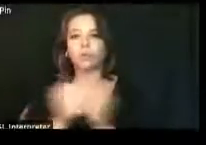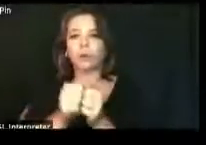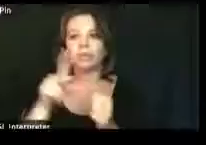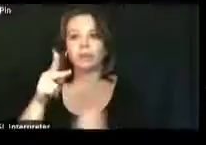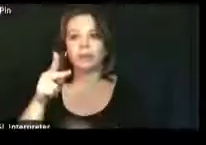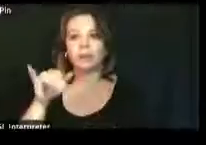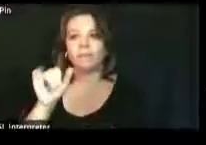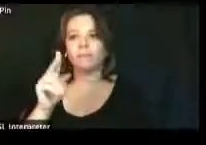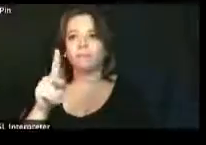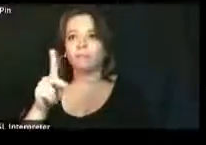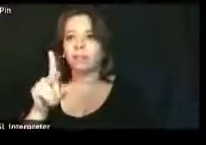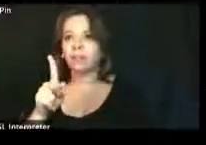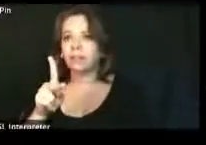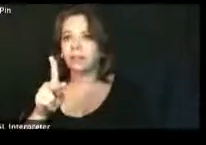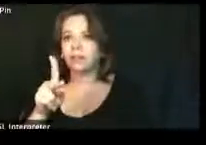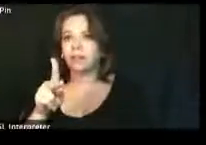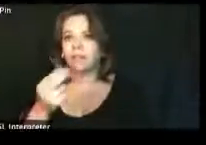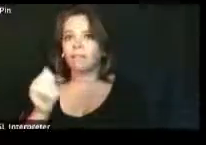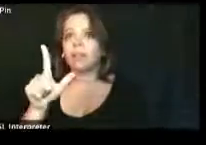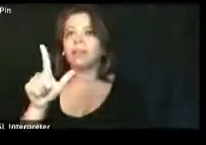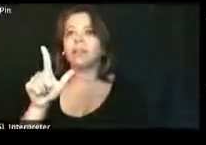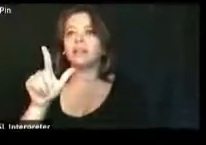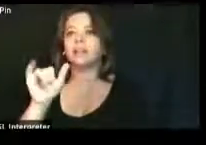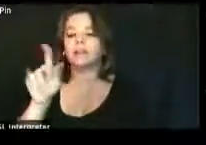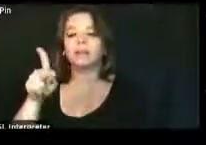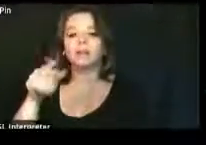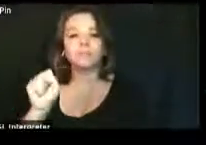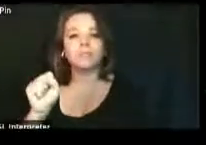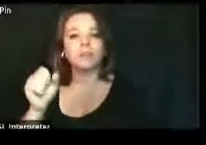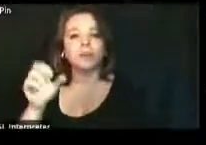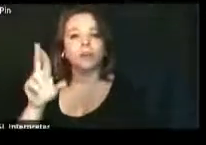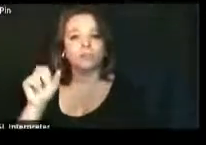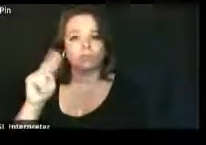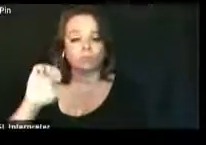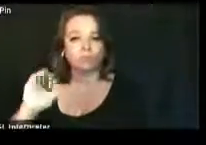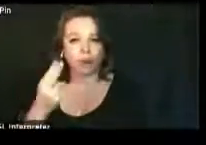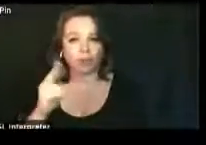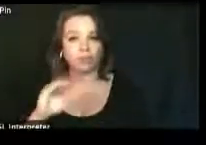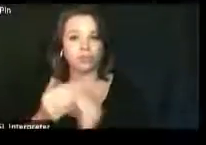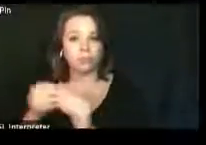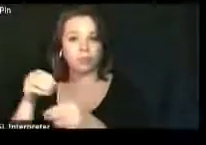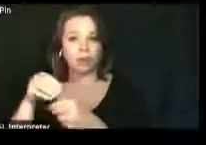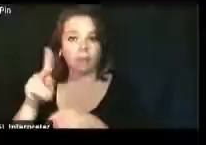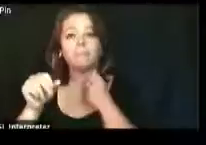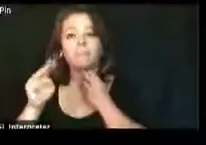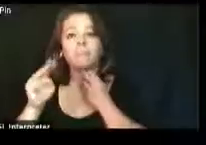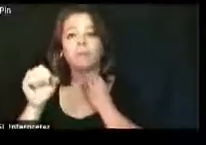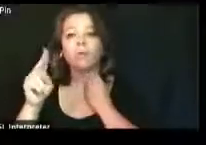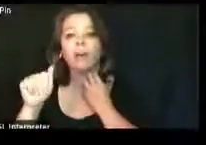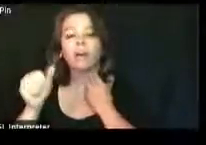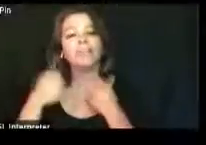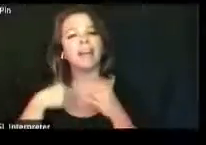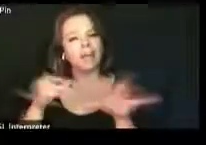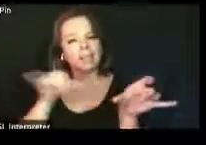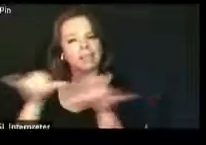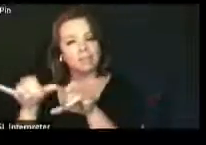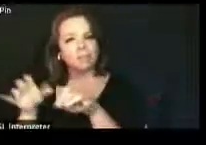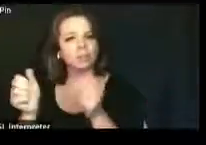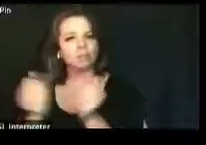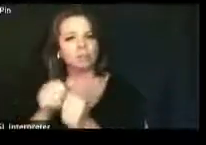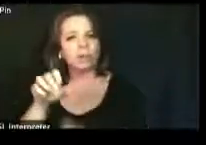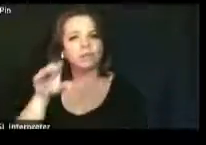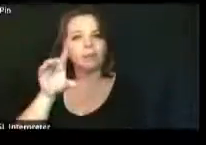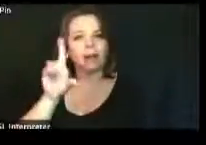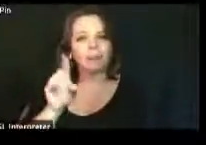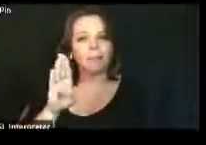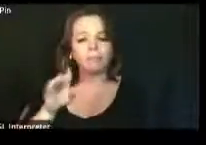Pomona. Phillips Ranch has many similarities with Diamond Bar. Both areas are made up of mostly single-family